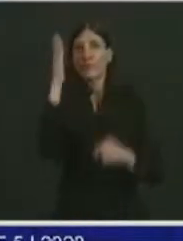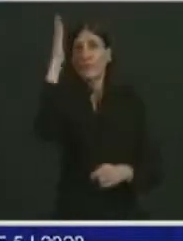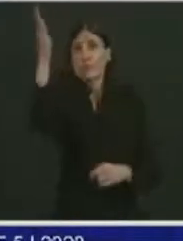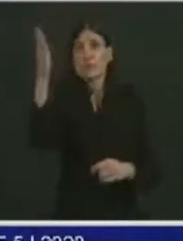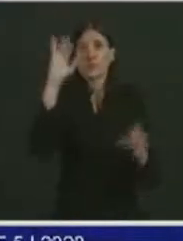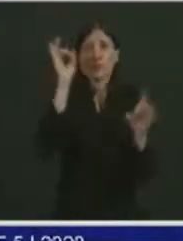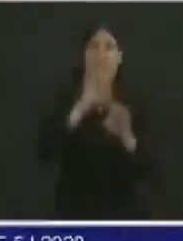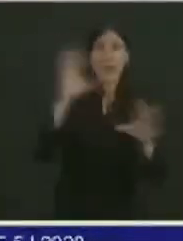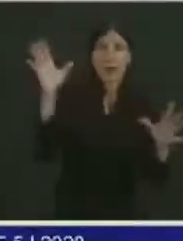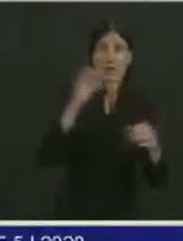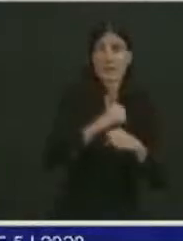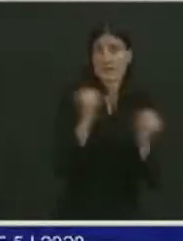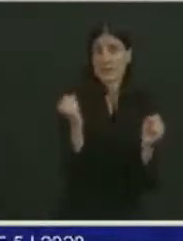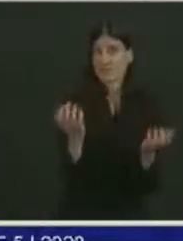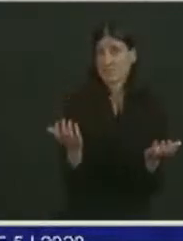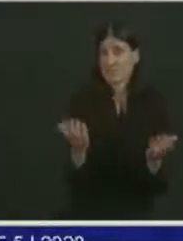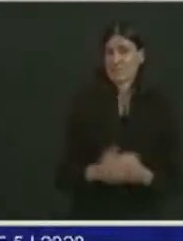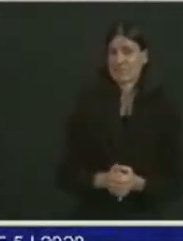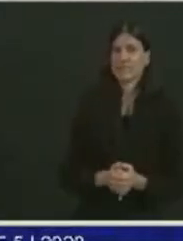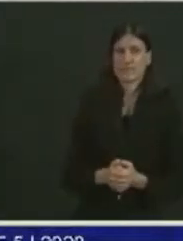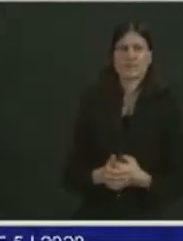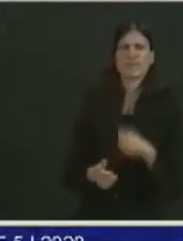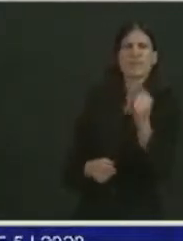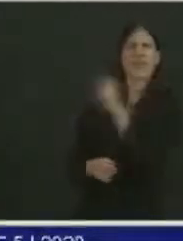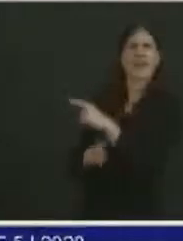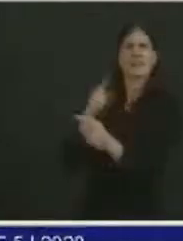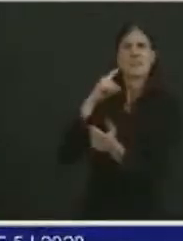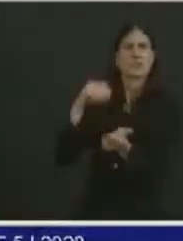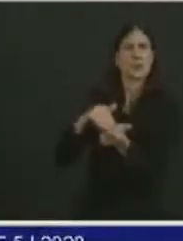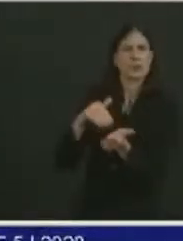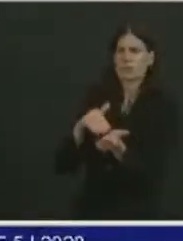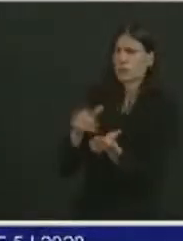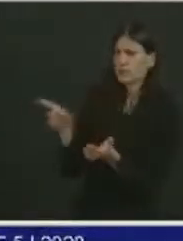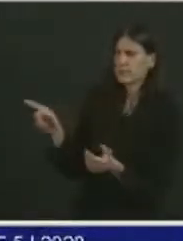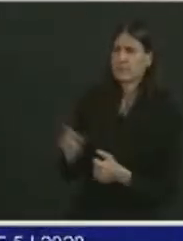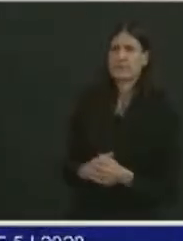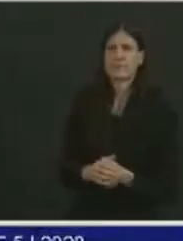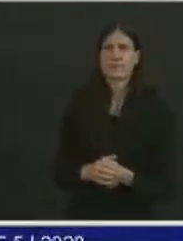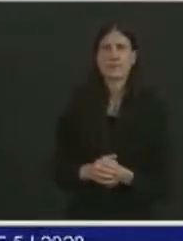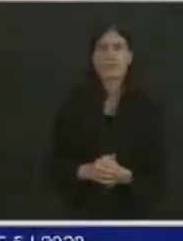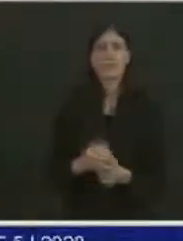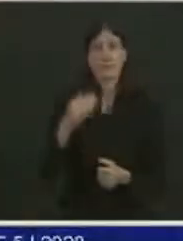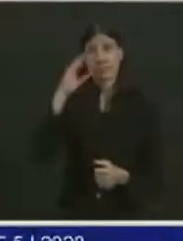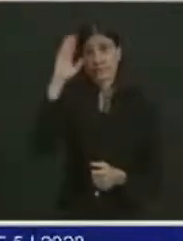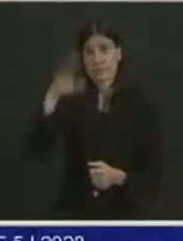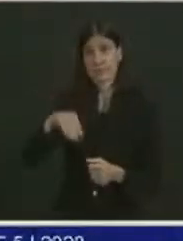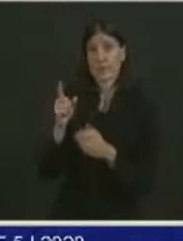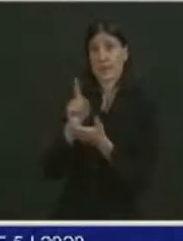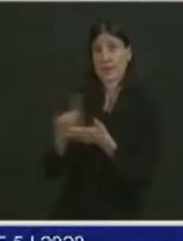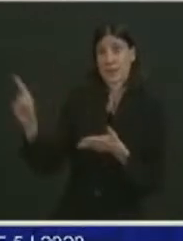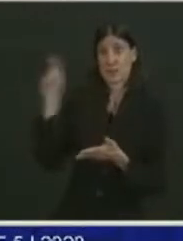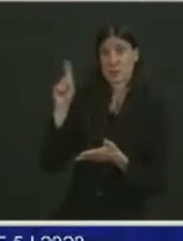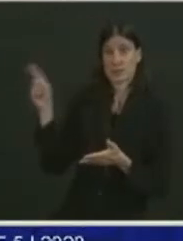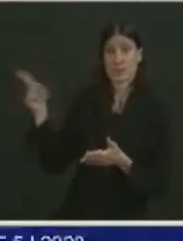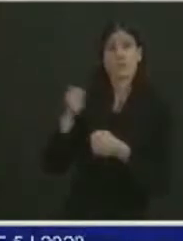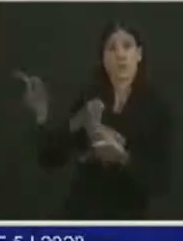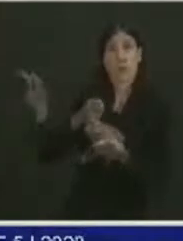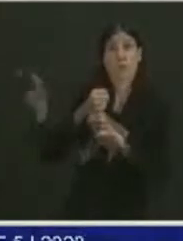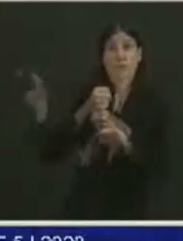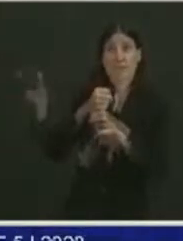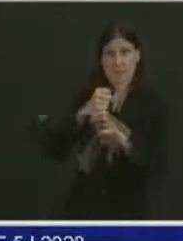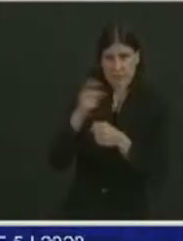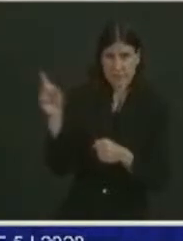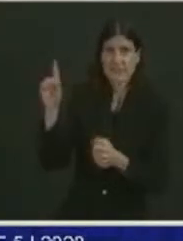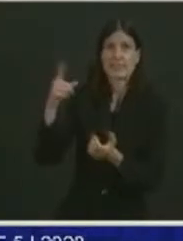Scott, considering that we had the protests last week, or this week actually, and